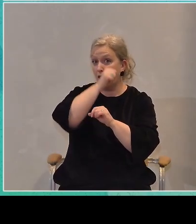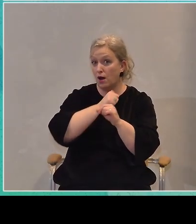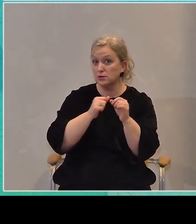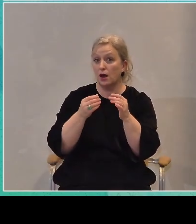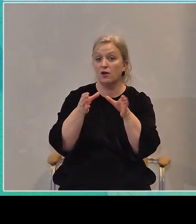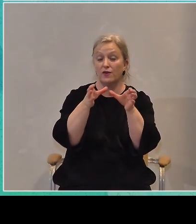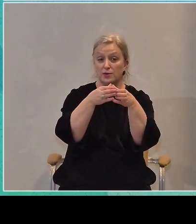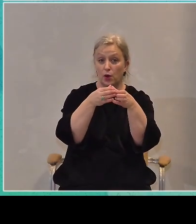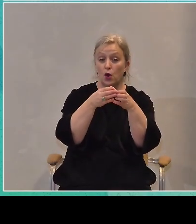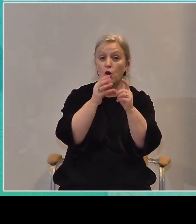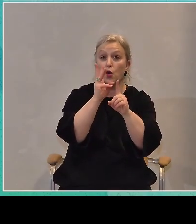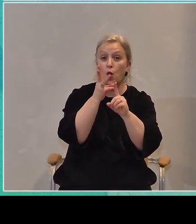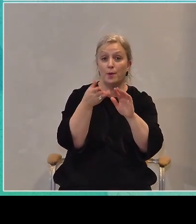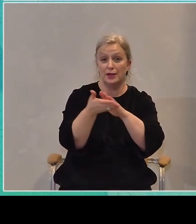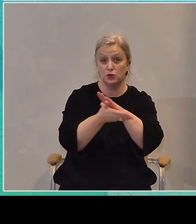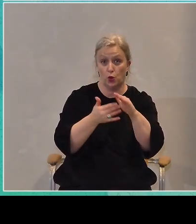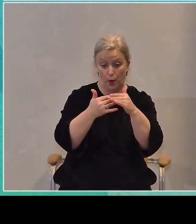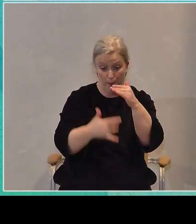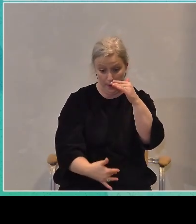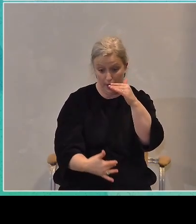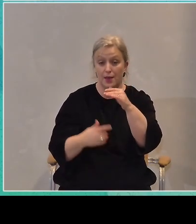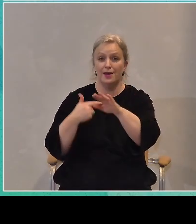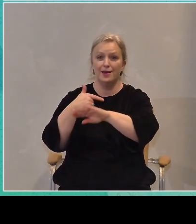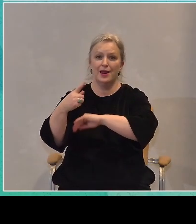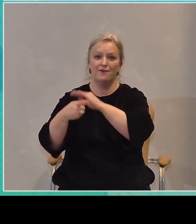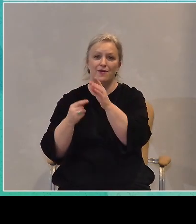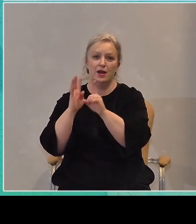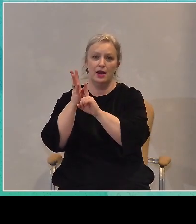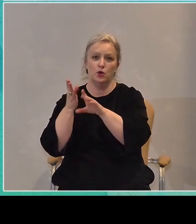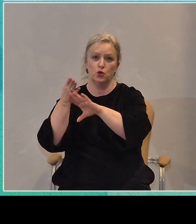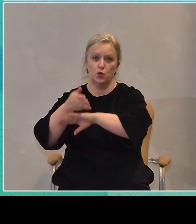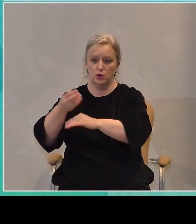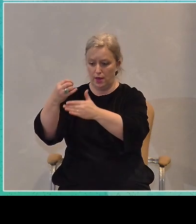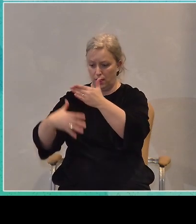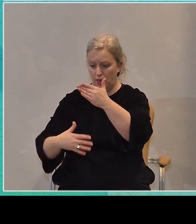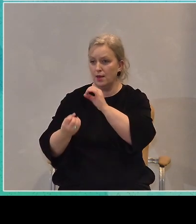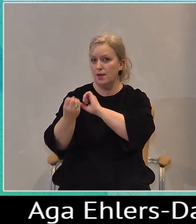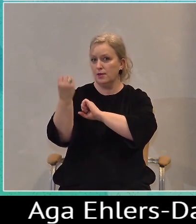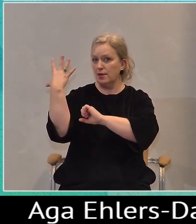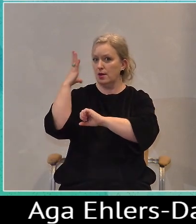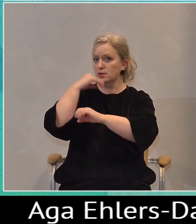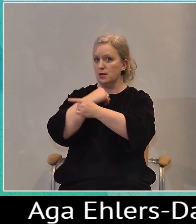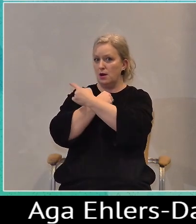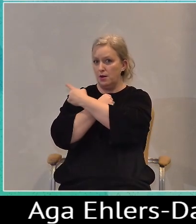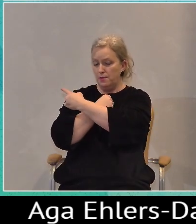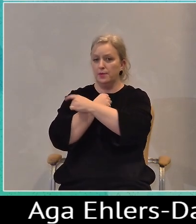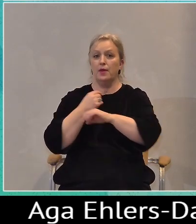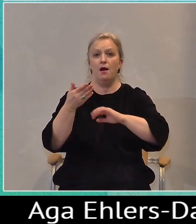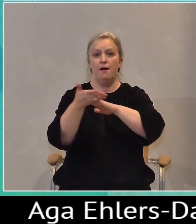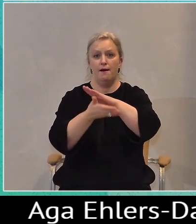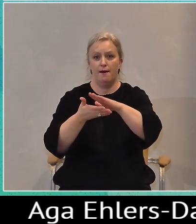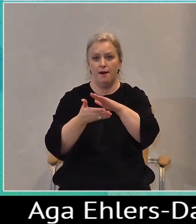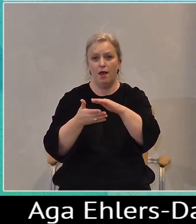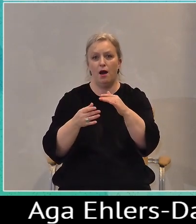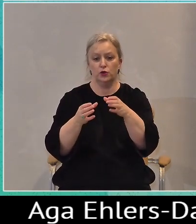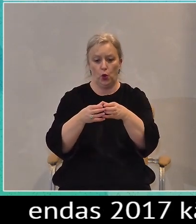based on the 2017 classification, 13 subtypes, but now we actually have the 14th as well. Here